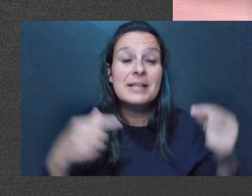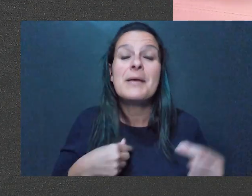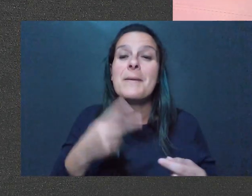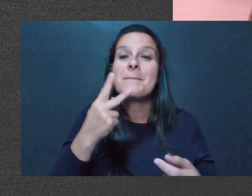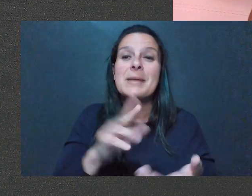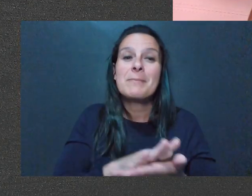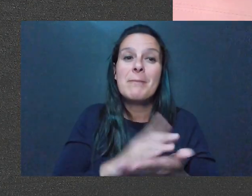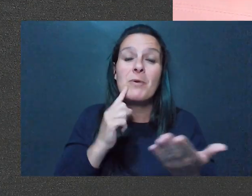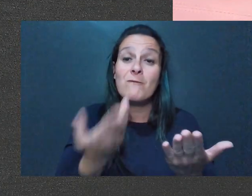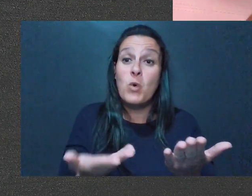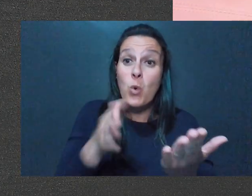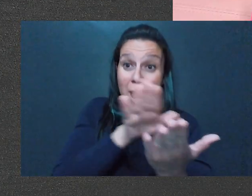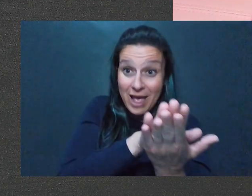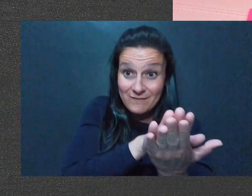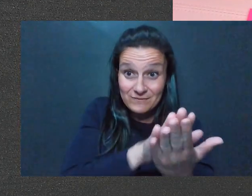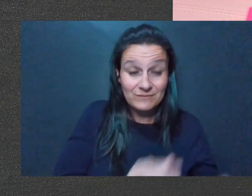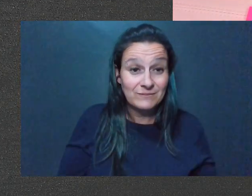half.